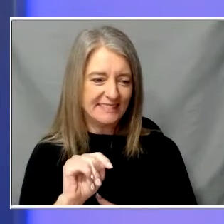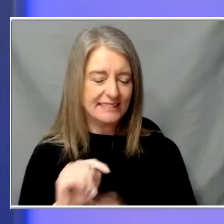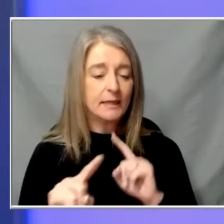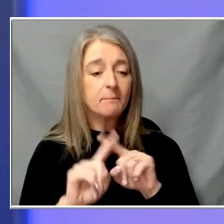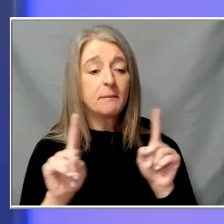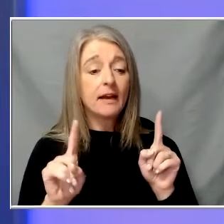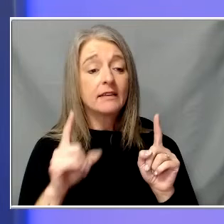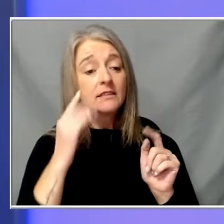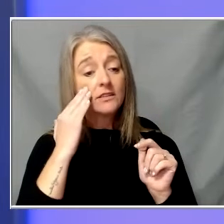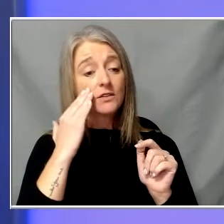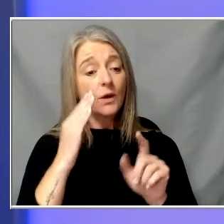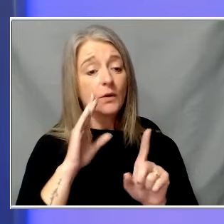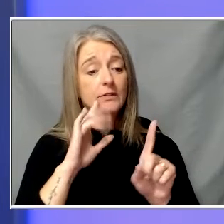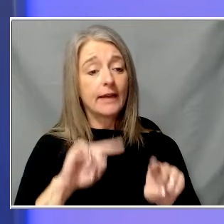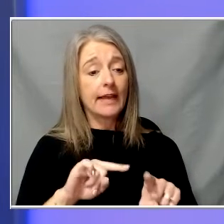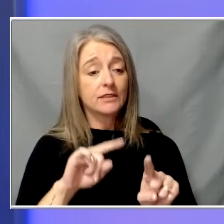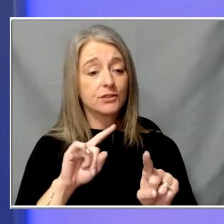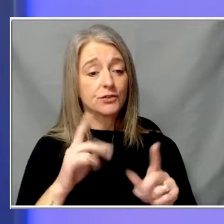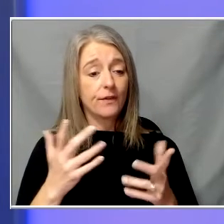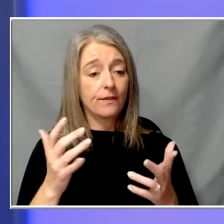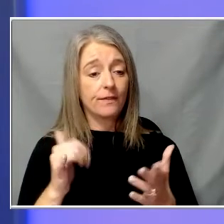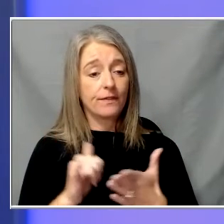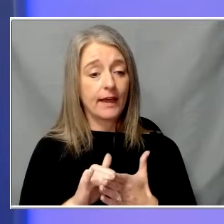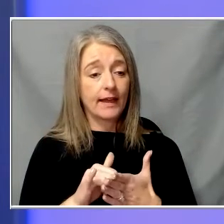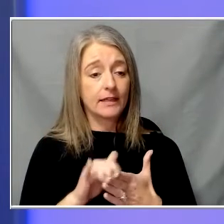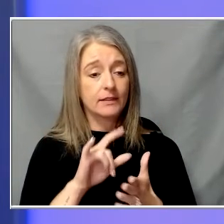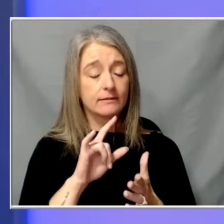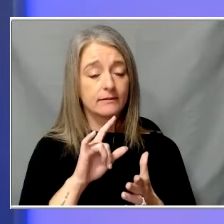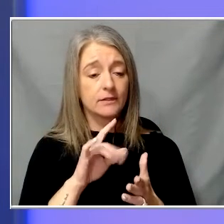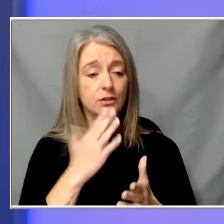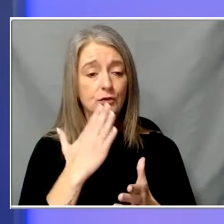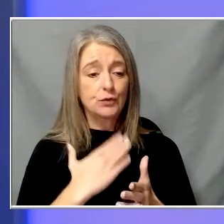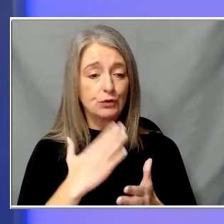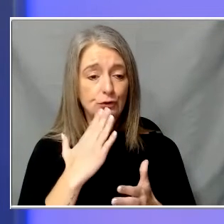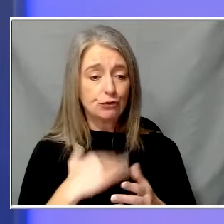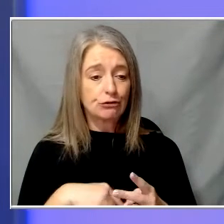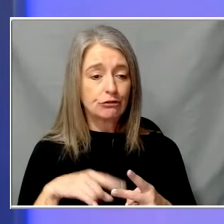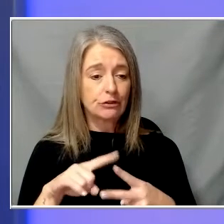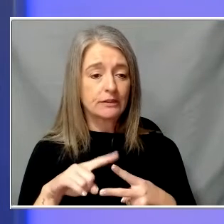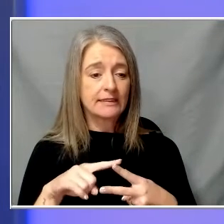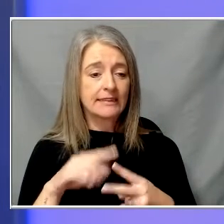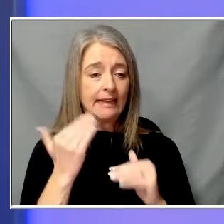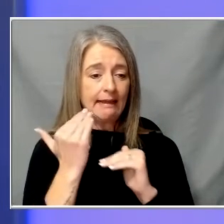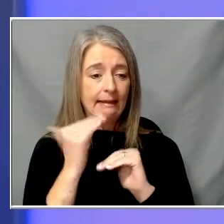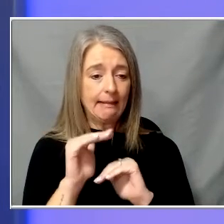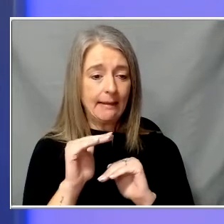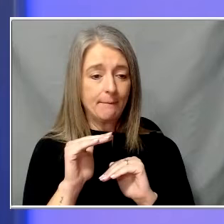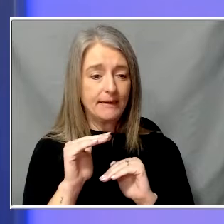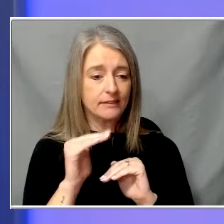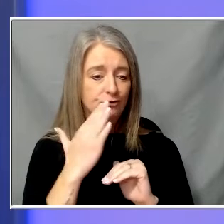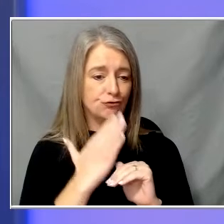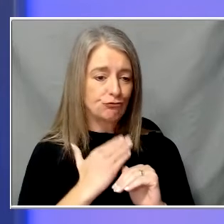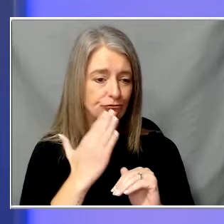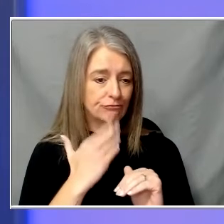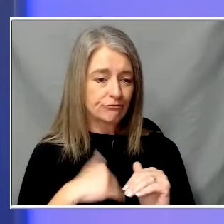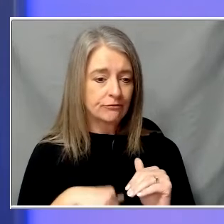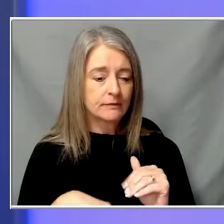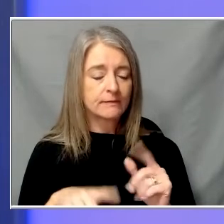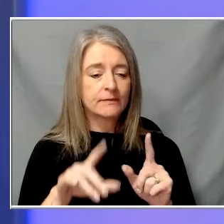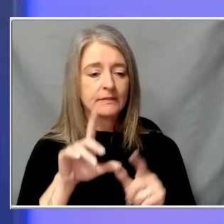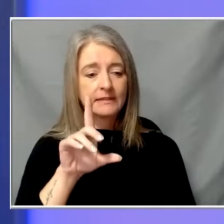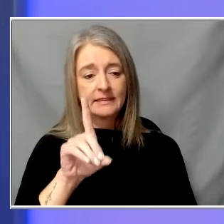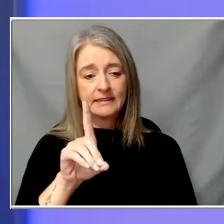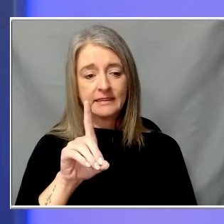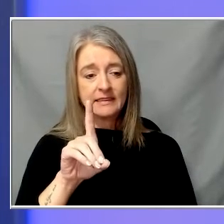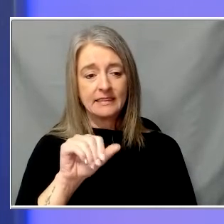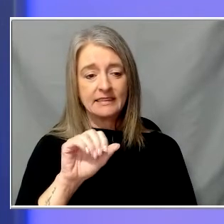to answer the question, basically, sugar, if I can just limit my intake there, that's fine. But dairy, which